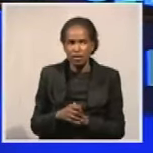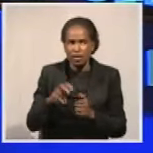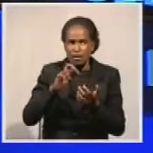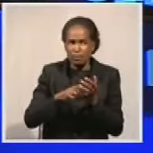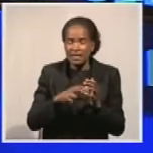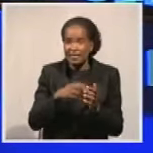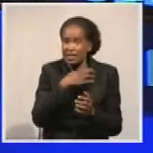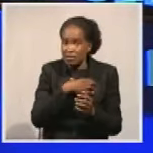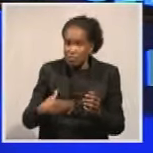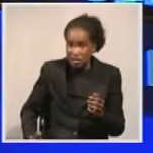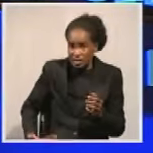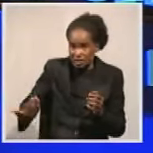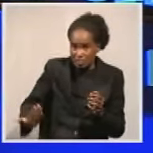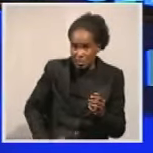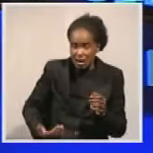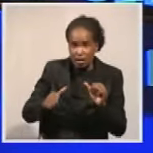society into quandary.